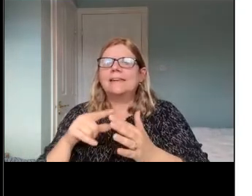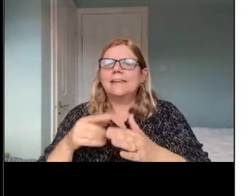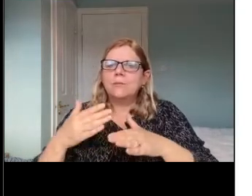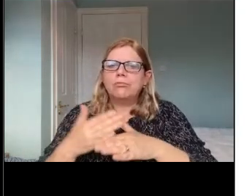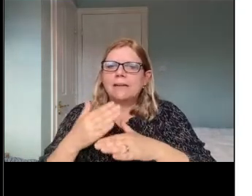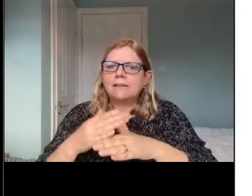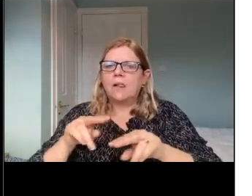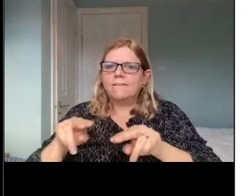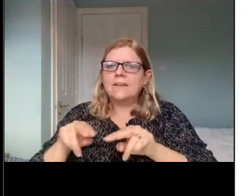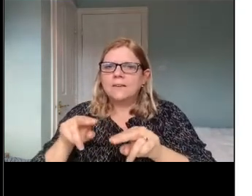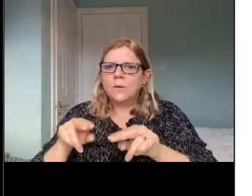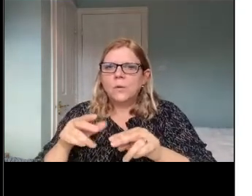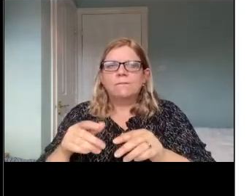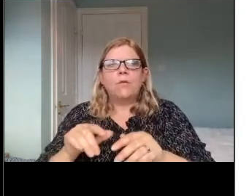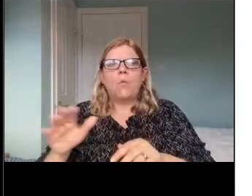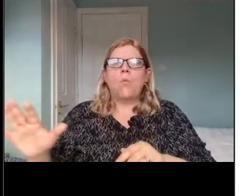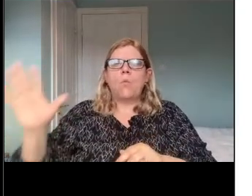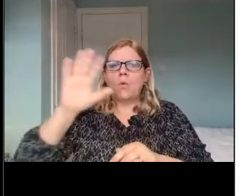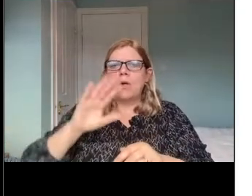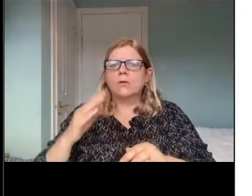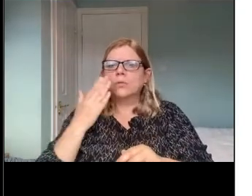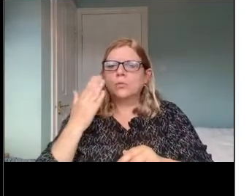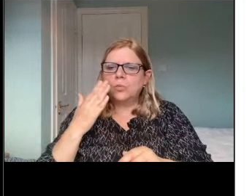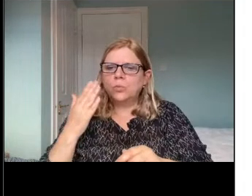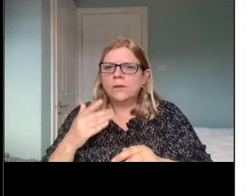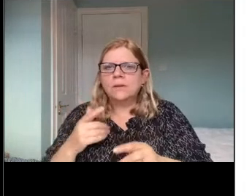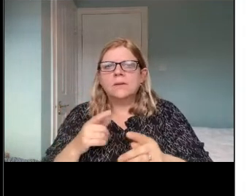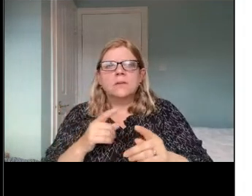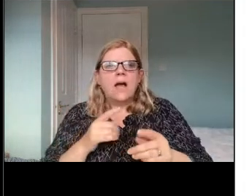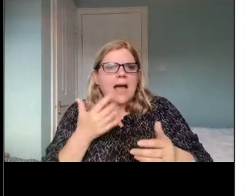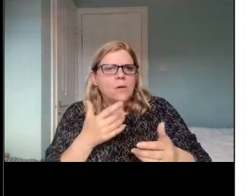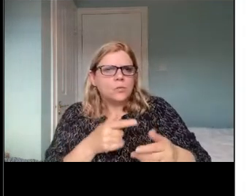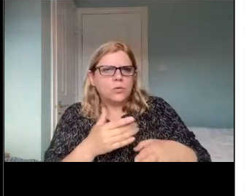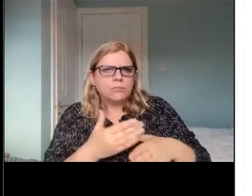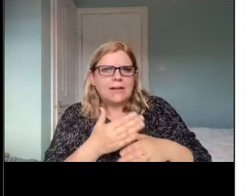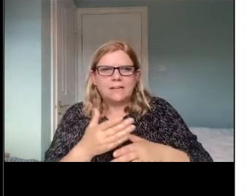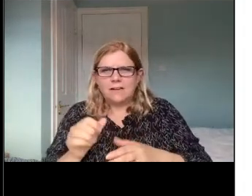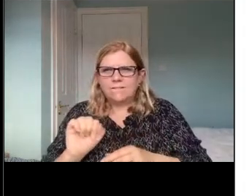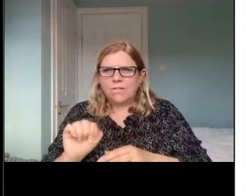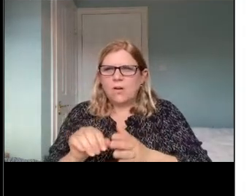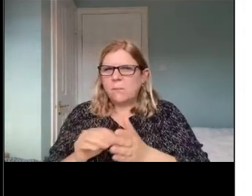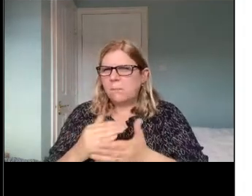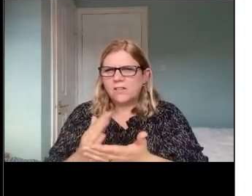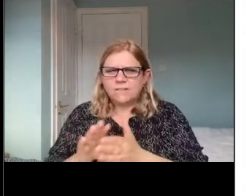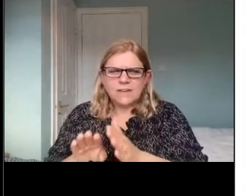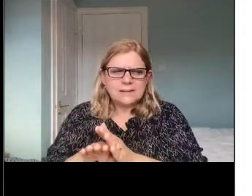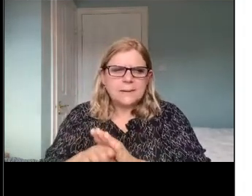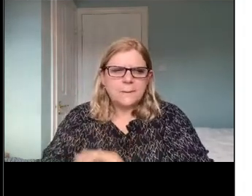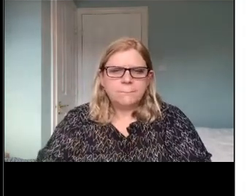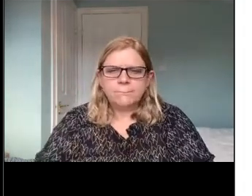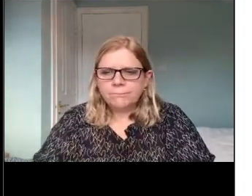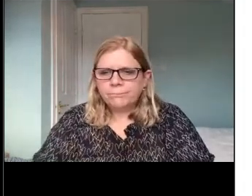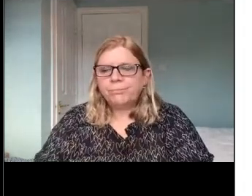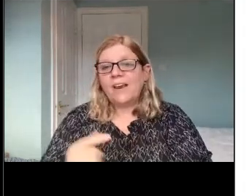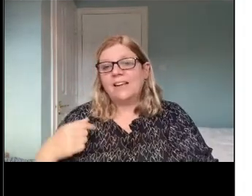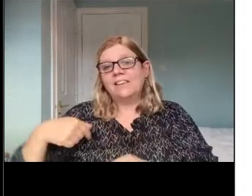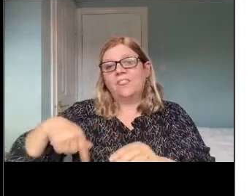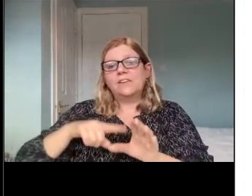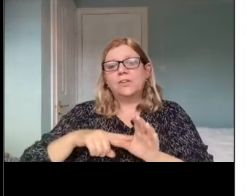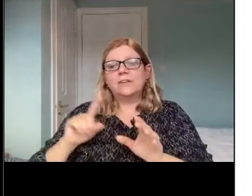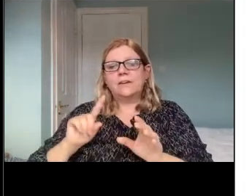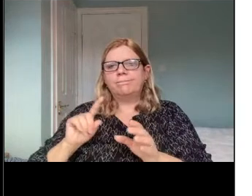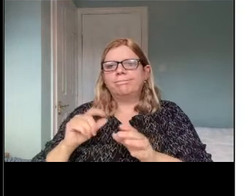our next project, which is about looking at GCSE chemical practicals in BSL. In videos, so